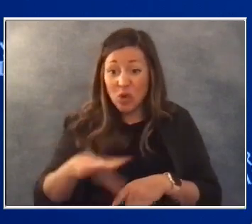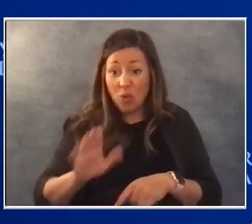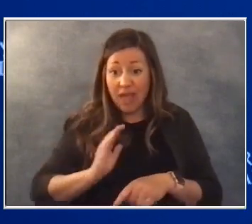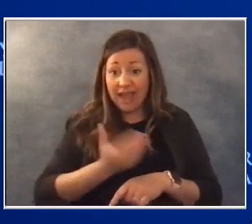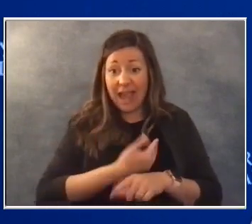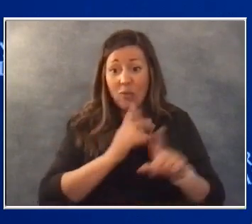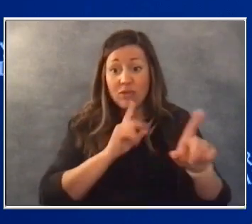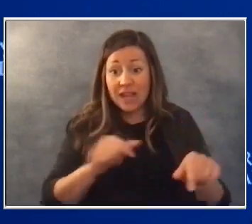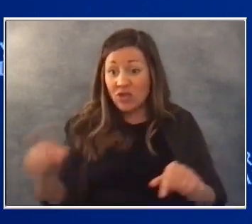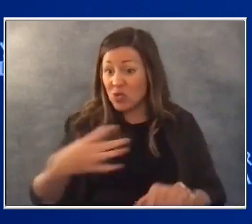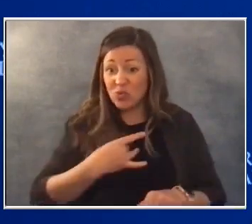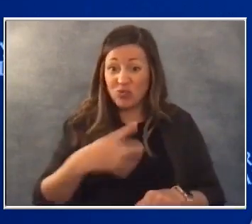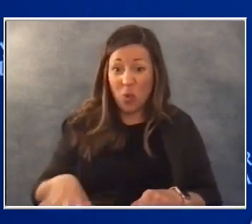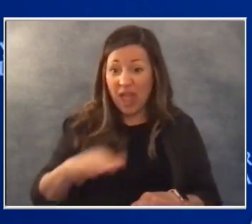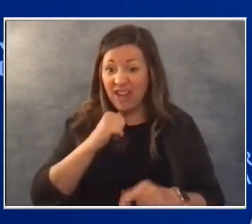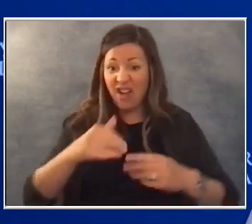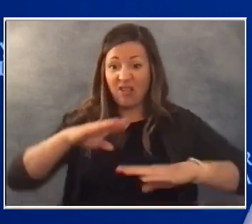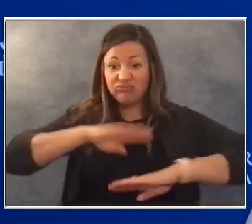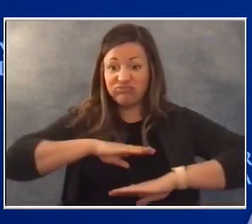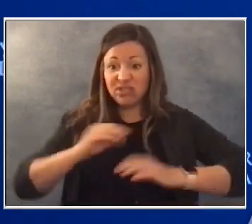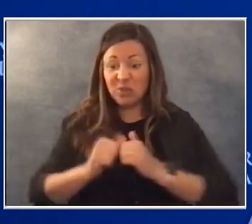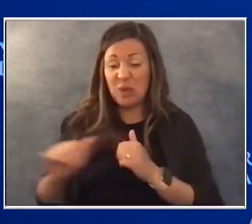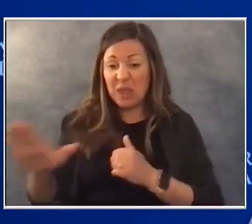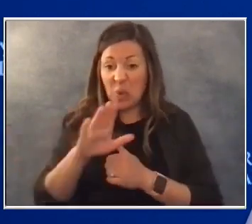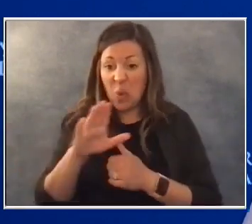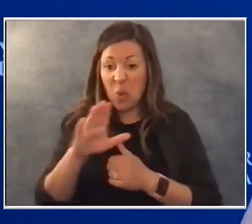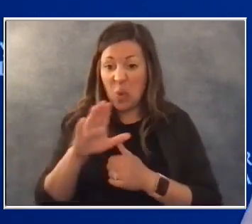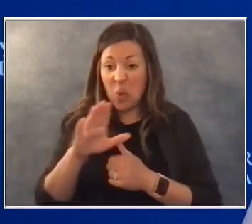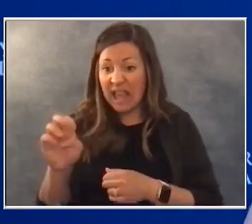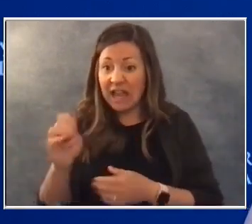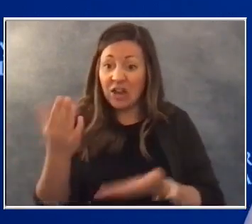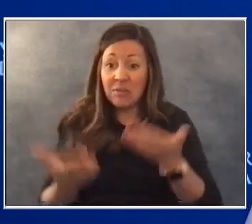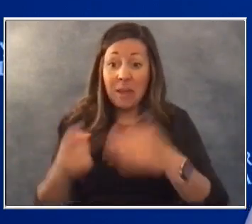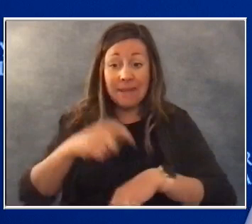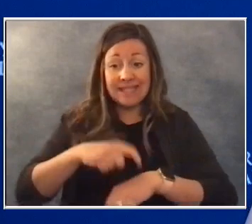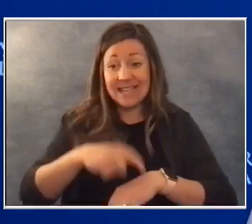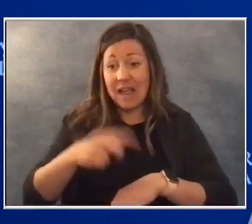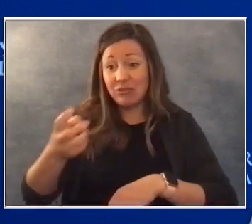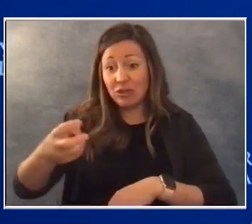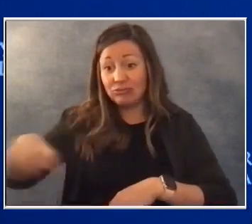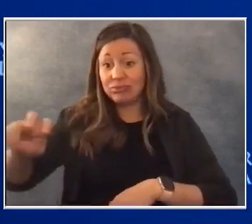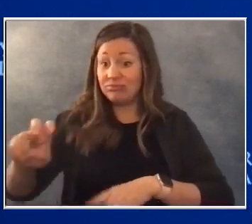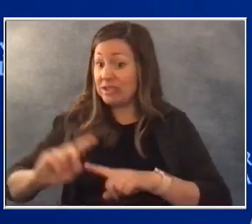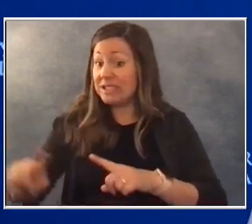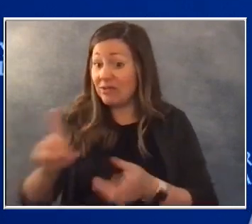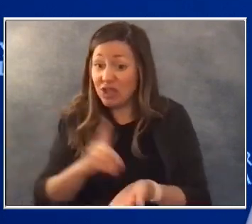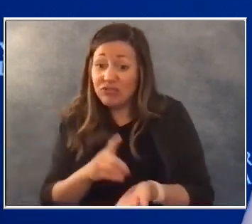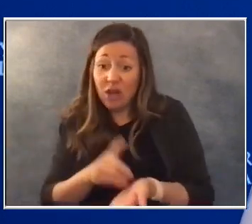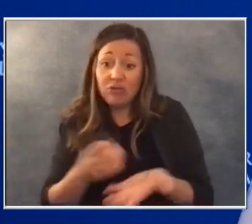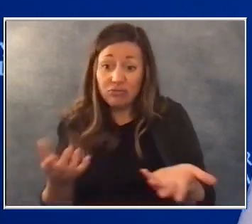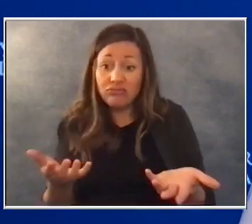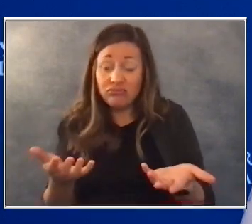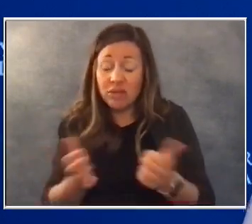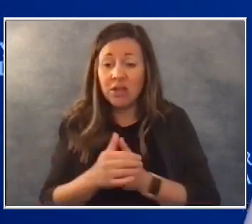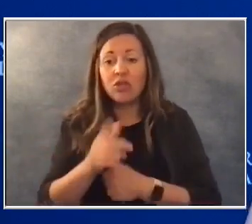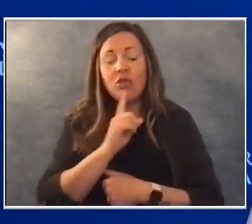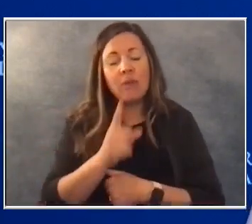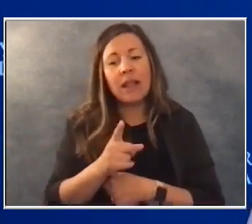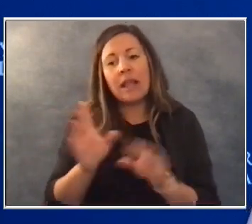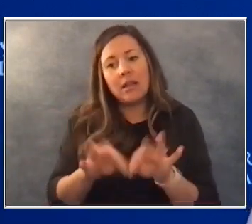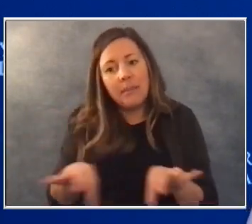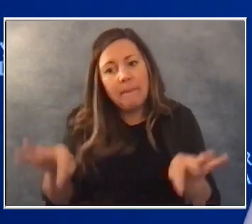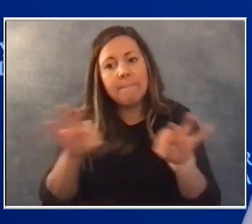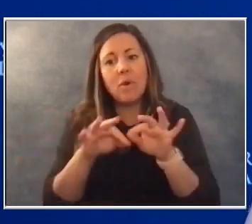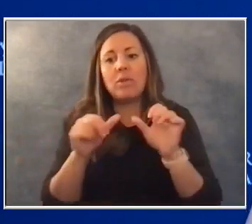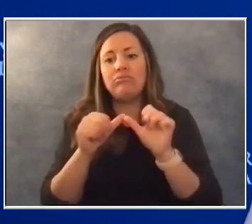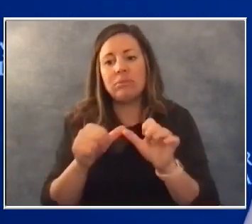on in your care, in the course of your care, it might be time to seek a new medical team or a new physician as well. So it is vitally important to keep asking those